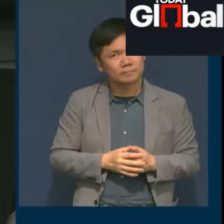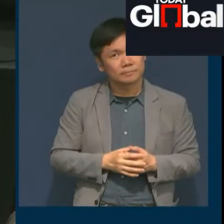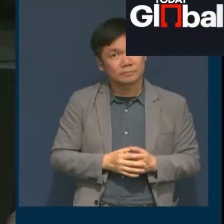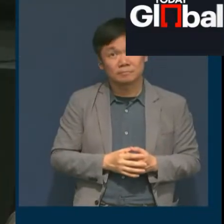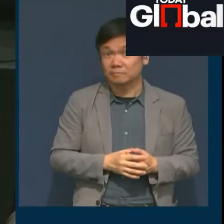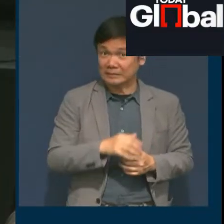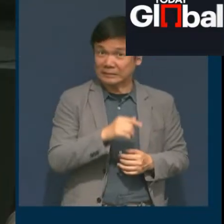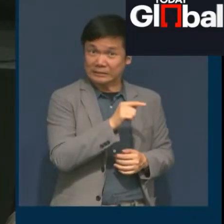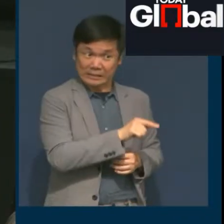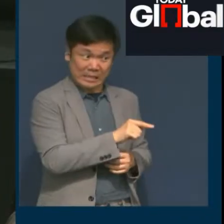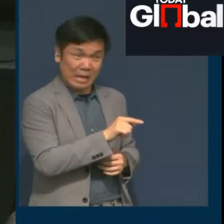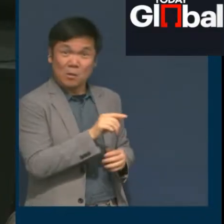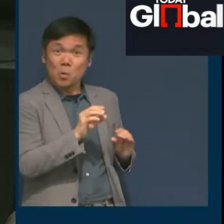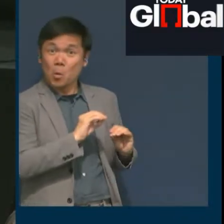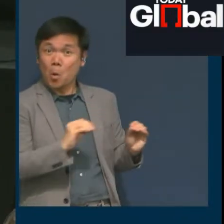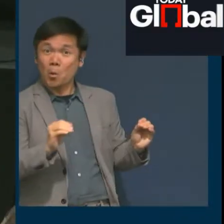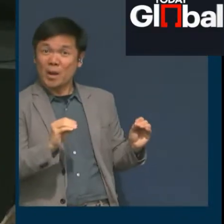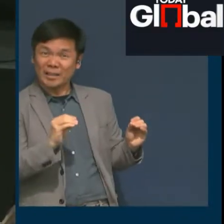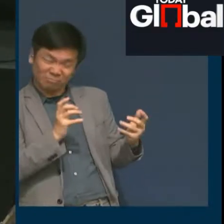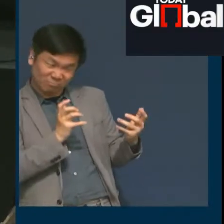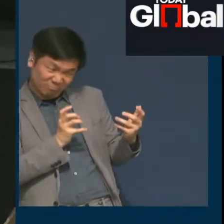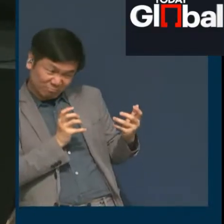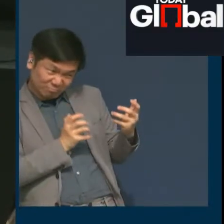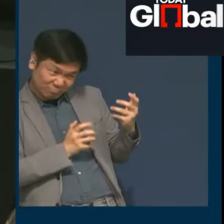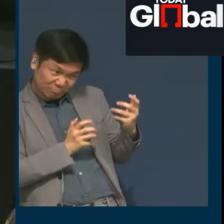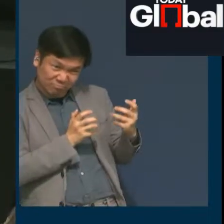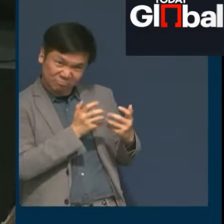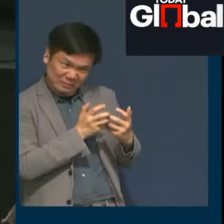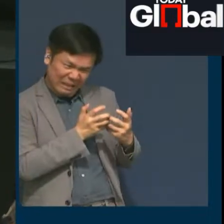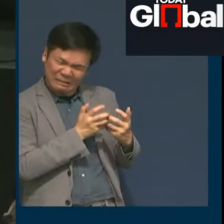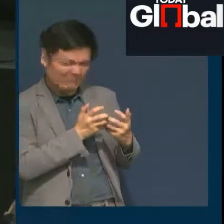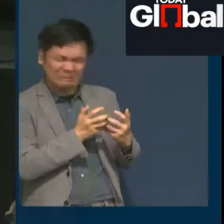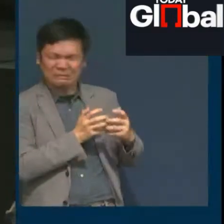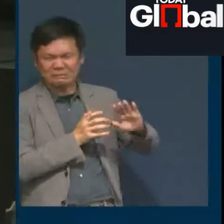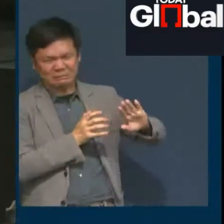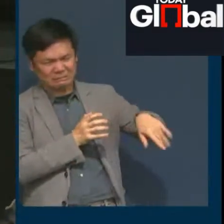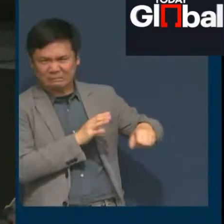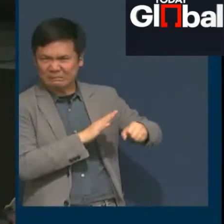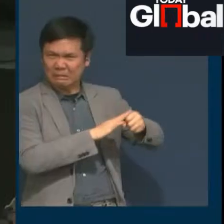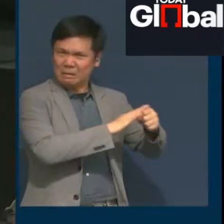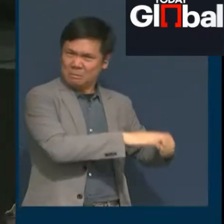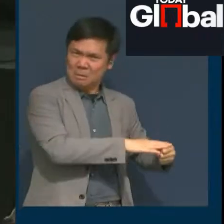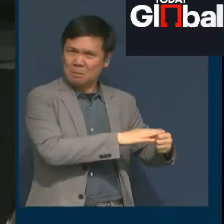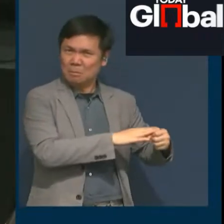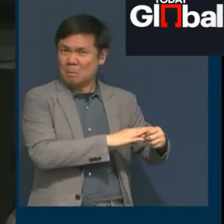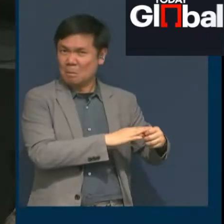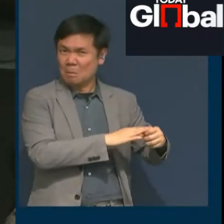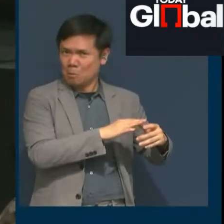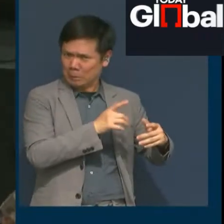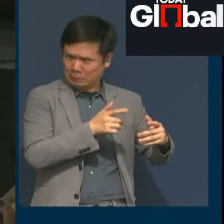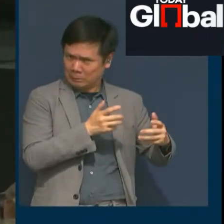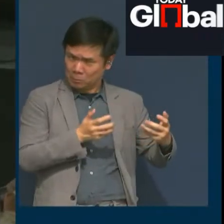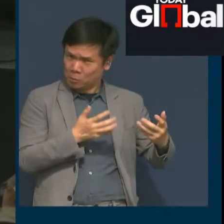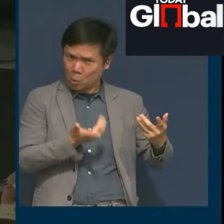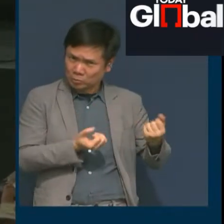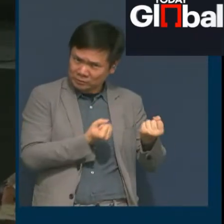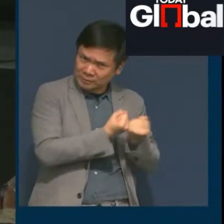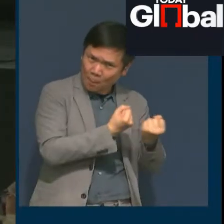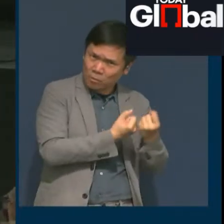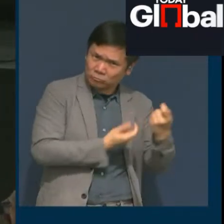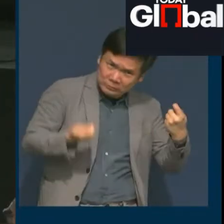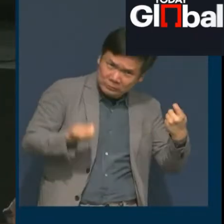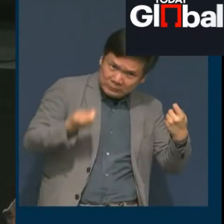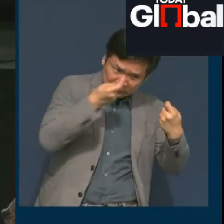denial of reasonable accommodation. Does this mean that there's a discrimination against persons